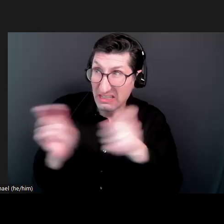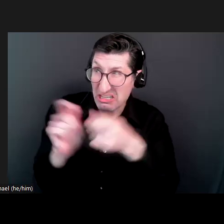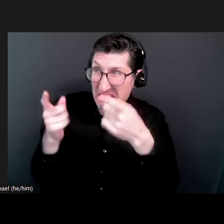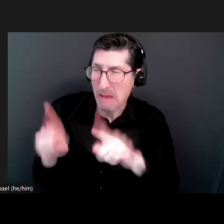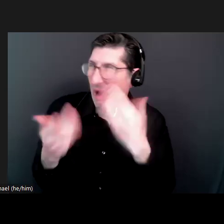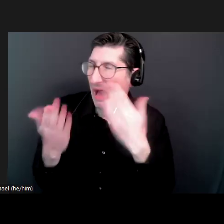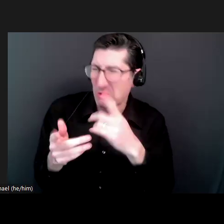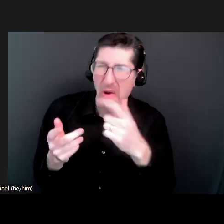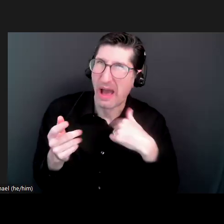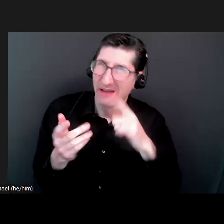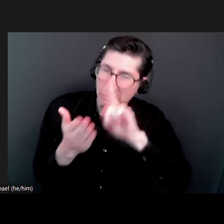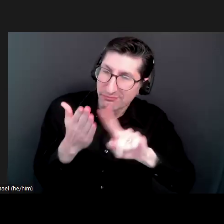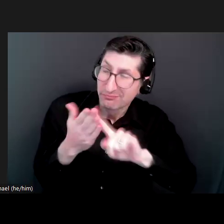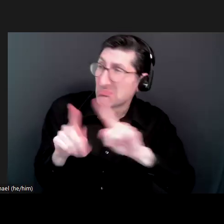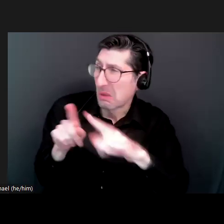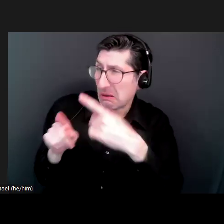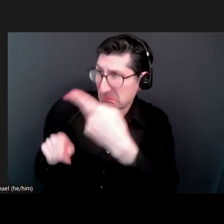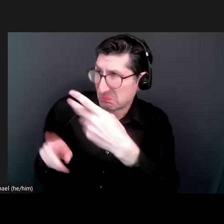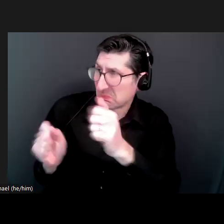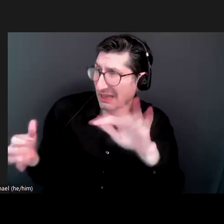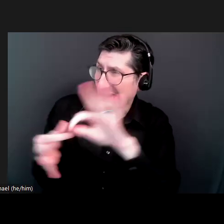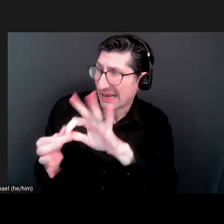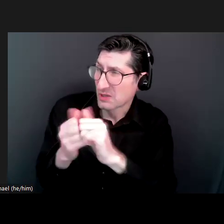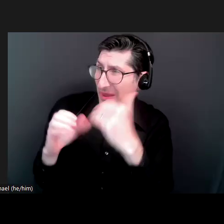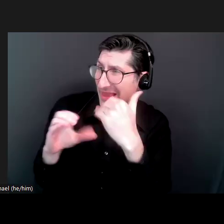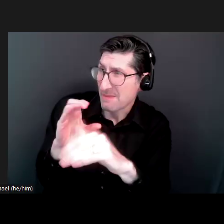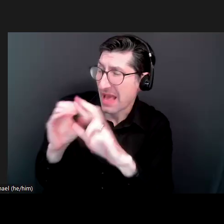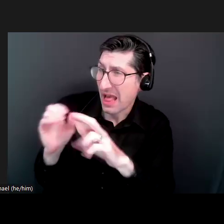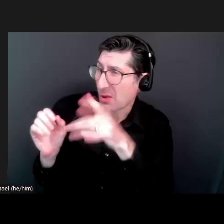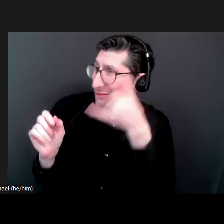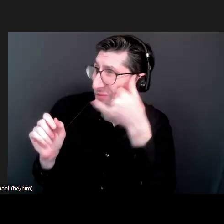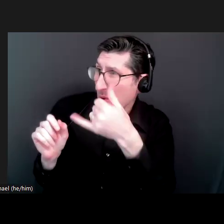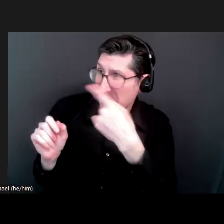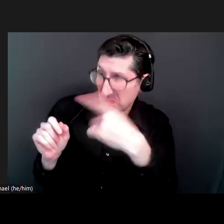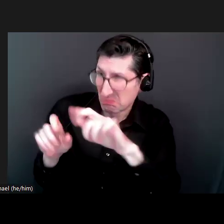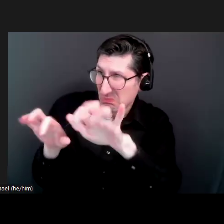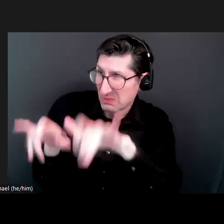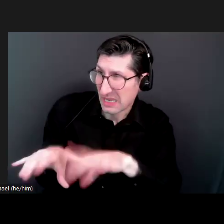Okay. Thank you. If you could drop your email in the chat, that would be great.